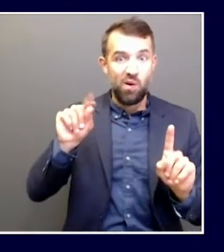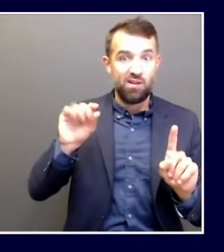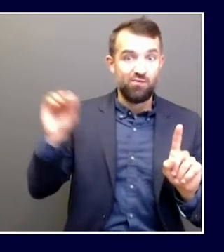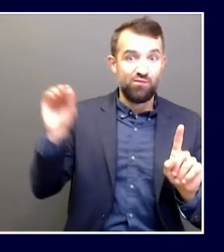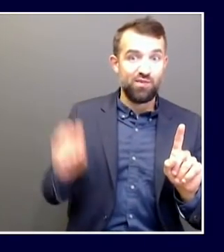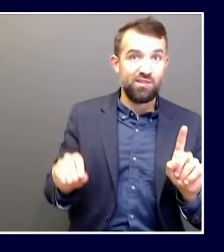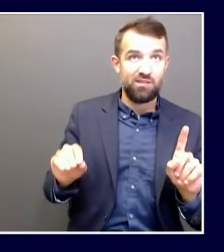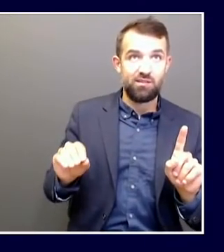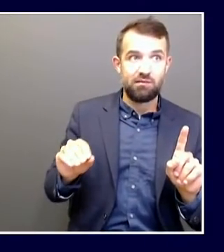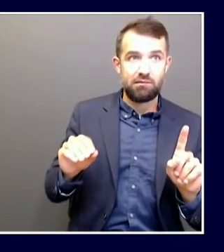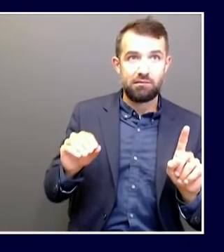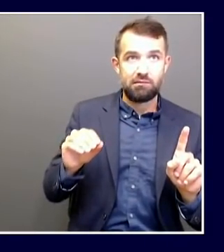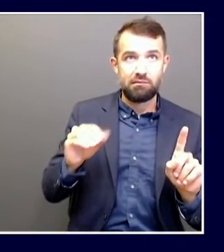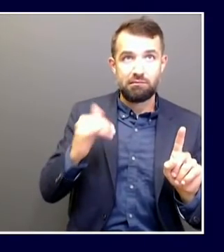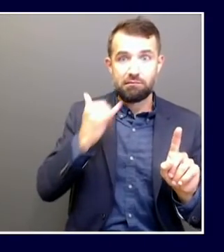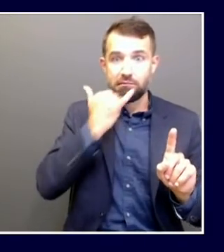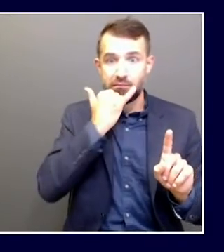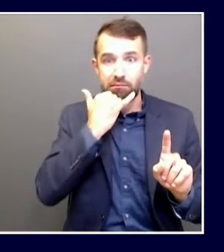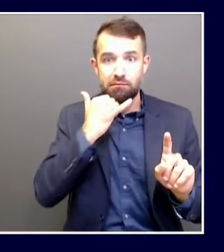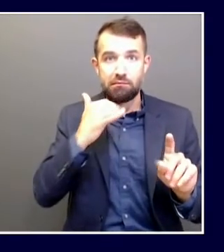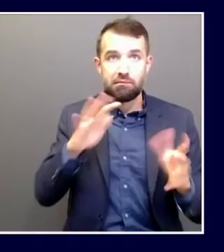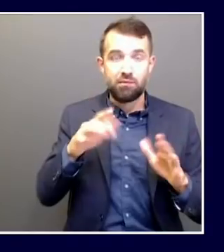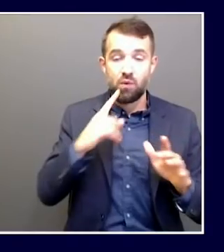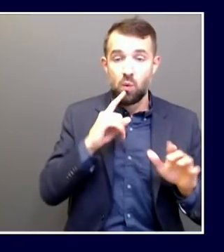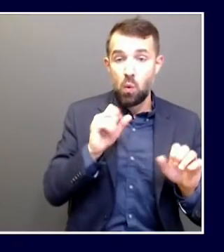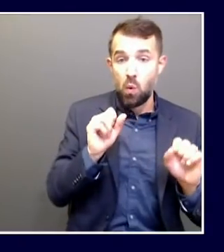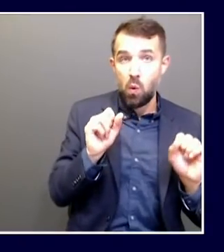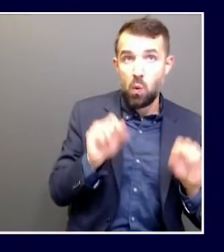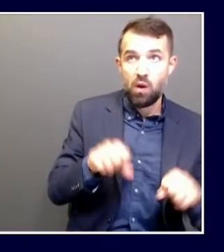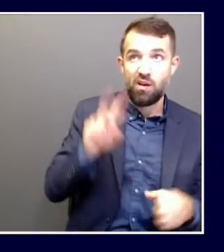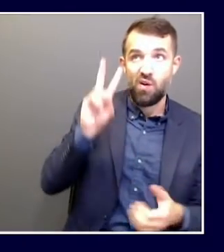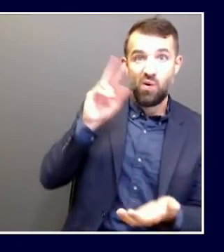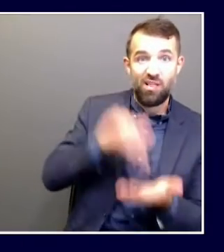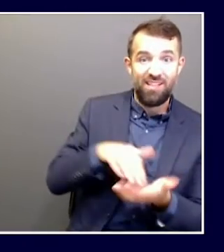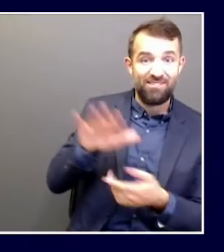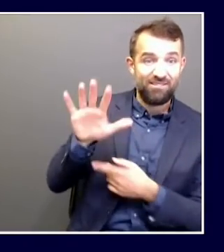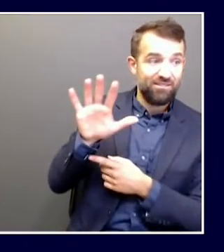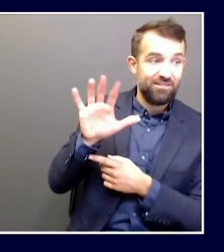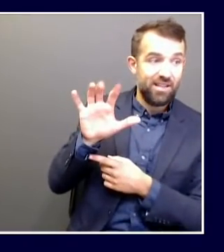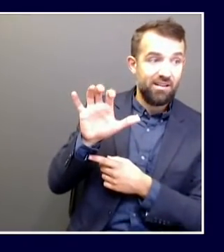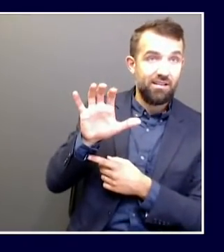2,500 cases that we have remaining to review, about